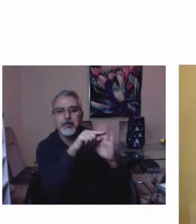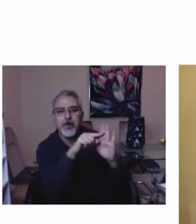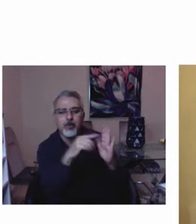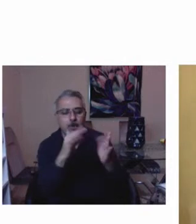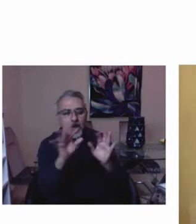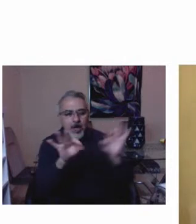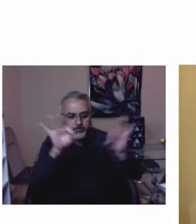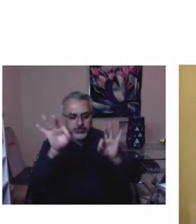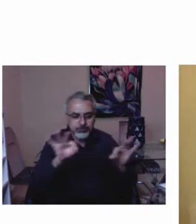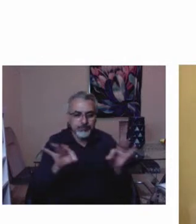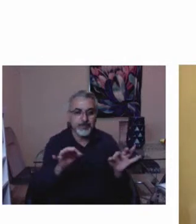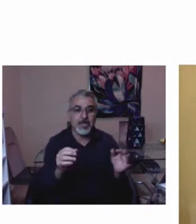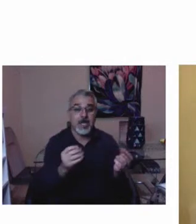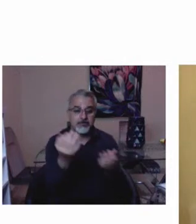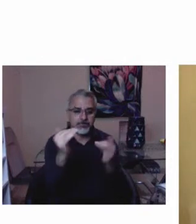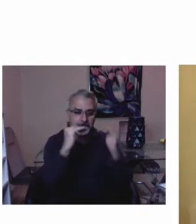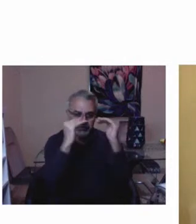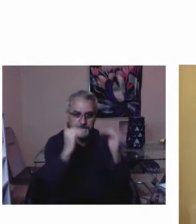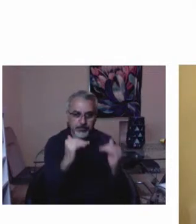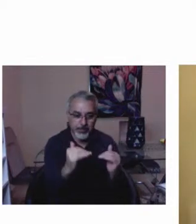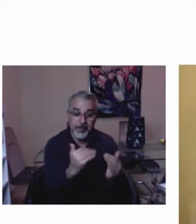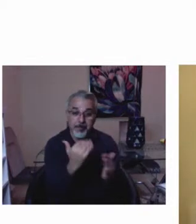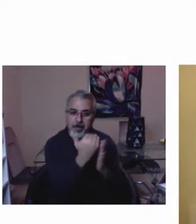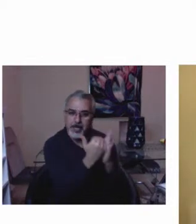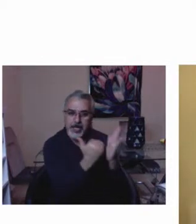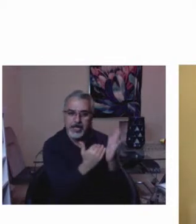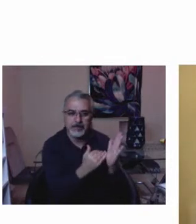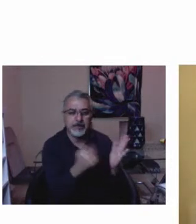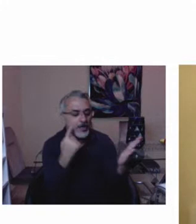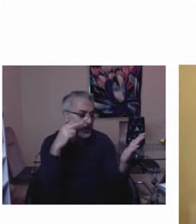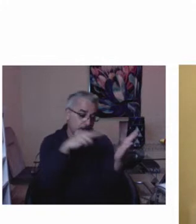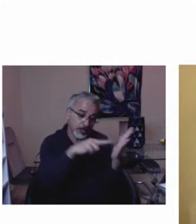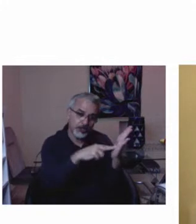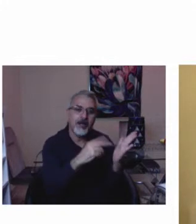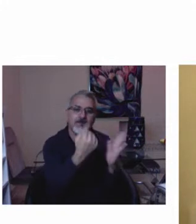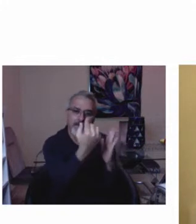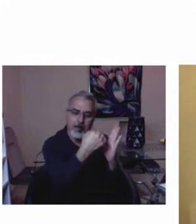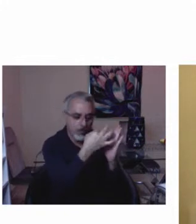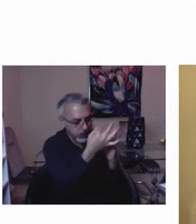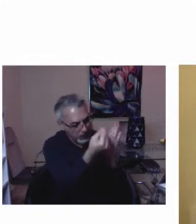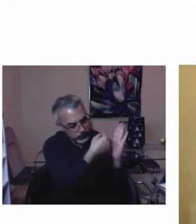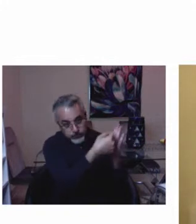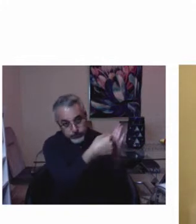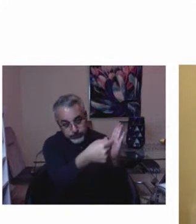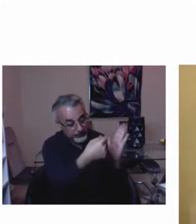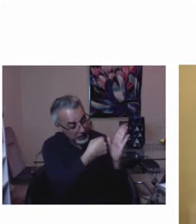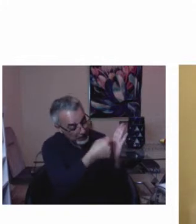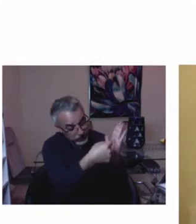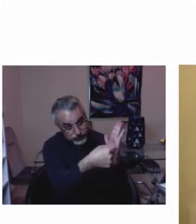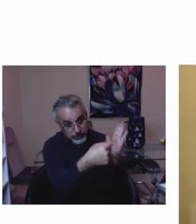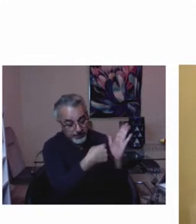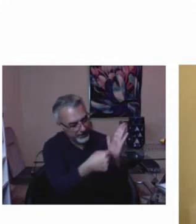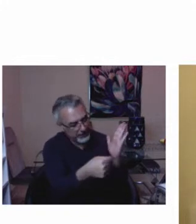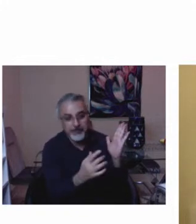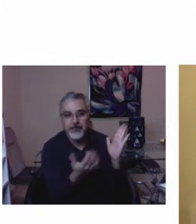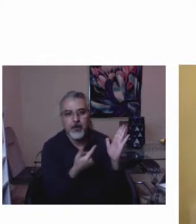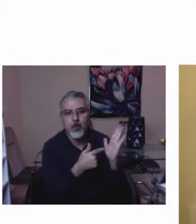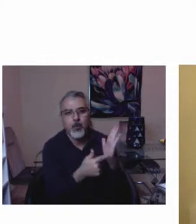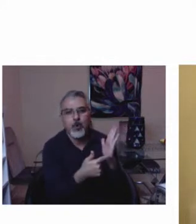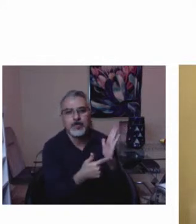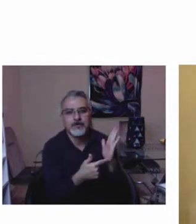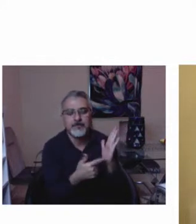that are going on, including raising $1.8 billion, that is $1 per young person, between now and the